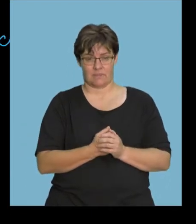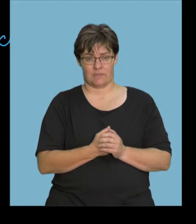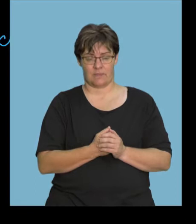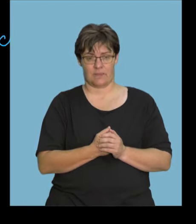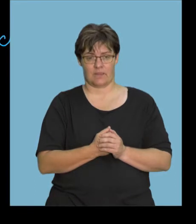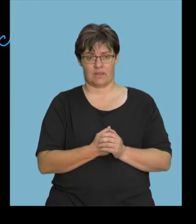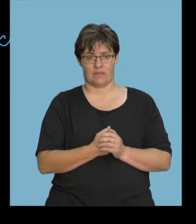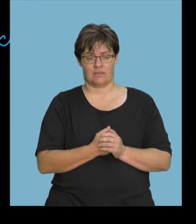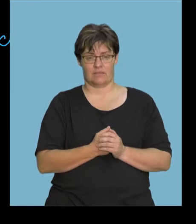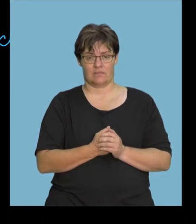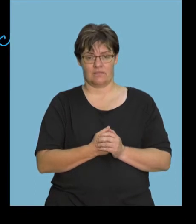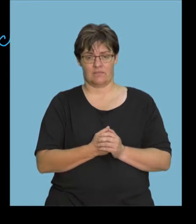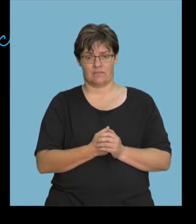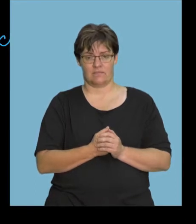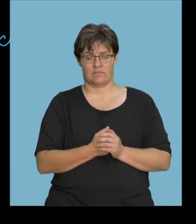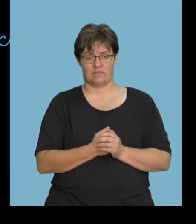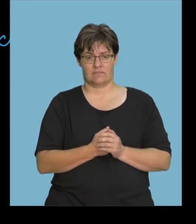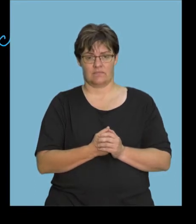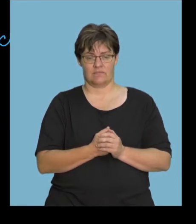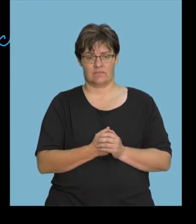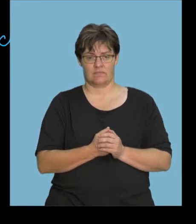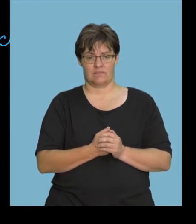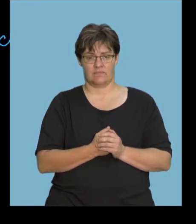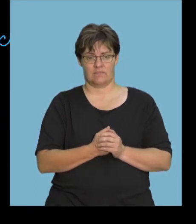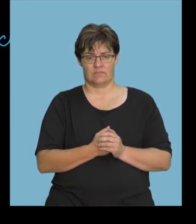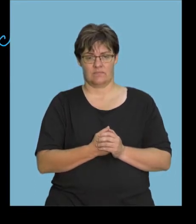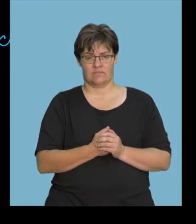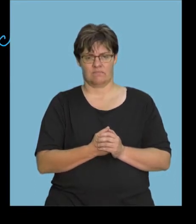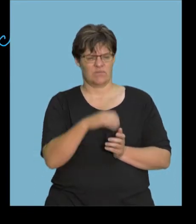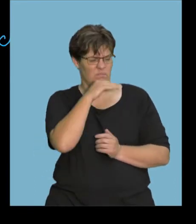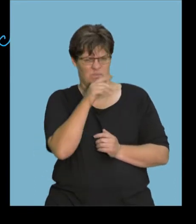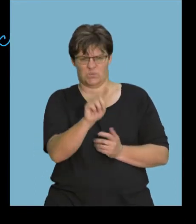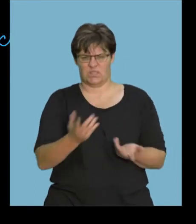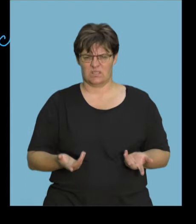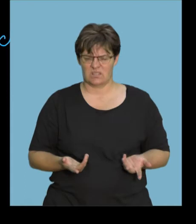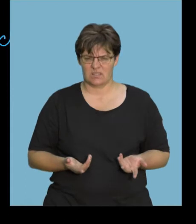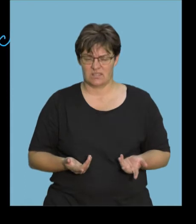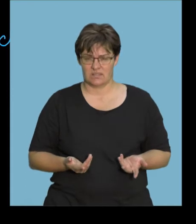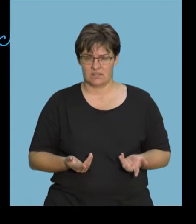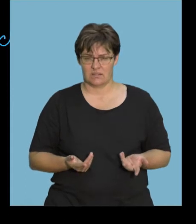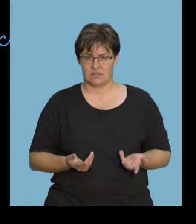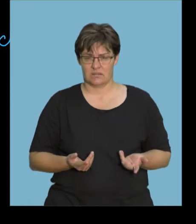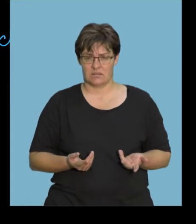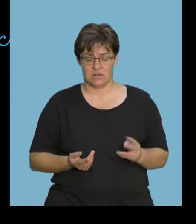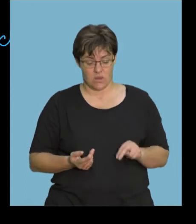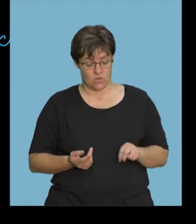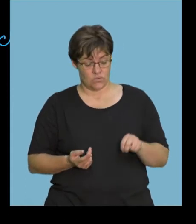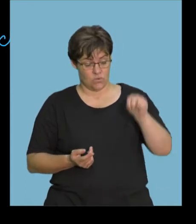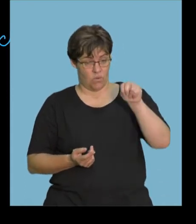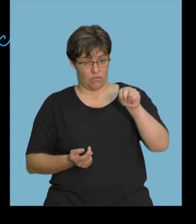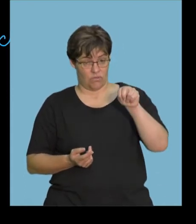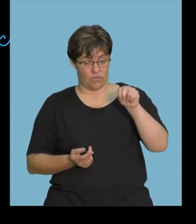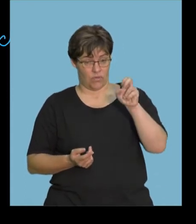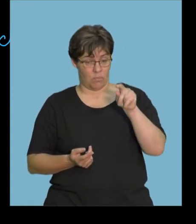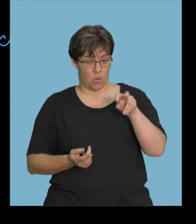okay, away, okay? So what does that mean? It means the north pole of